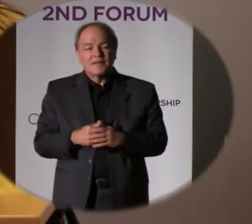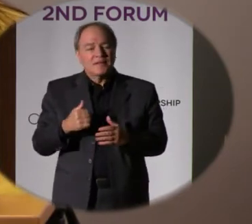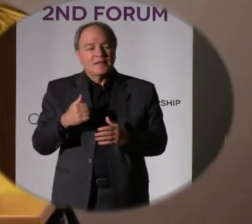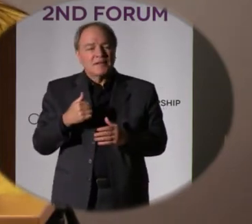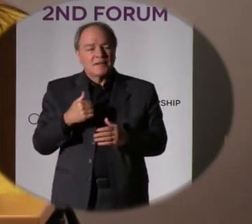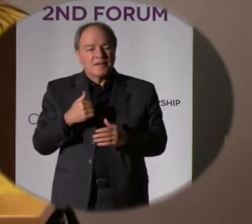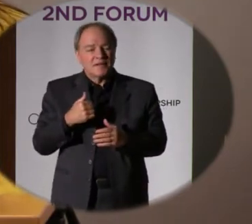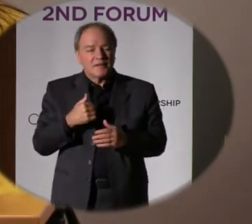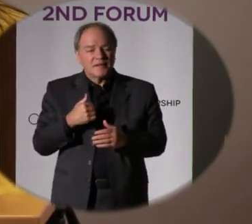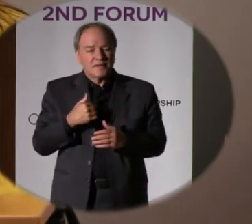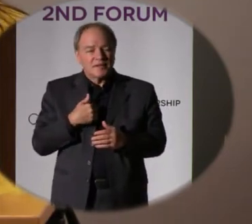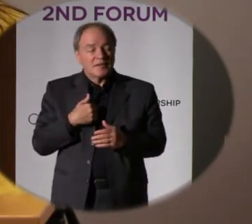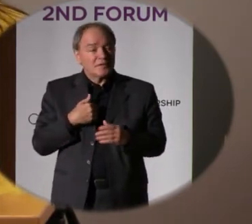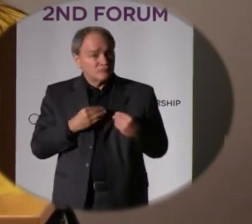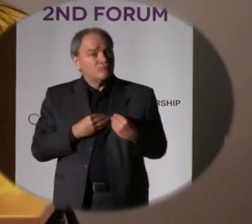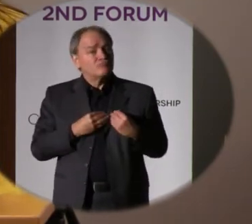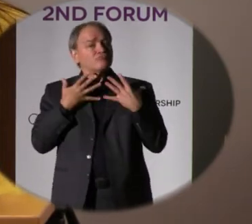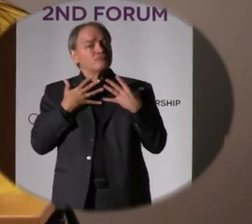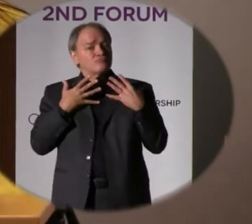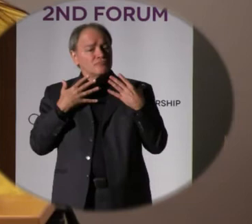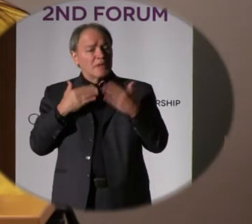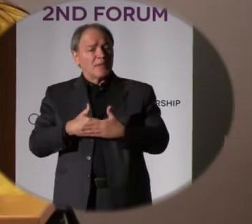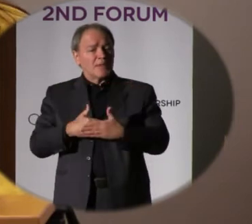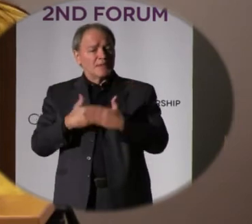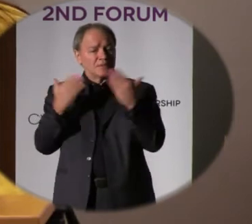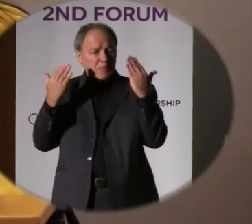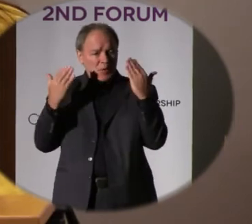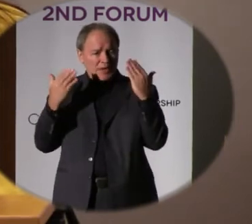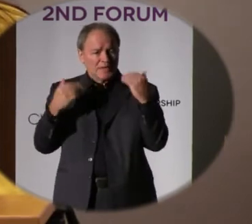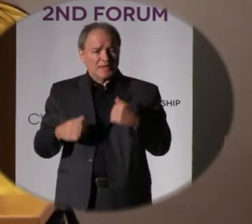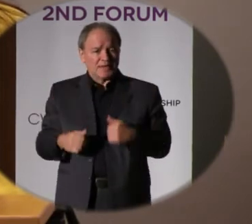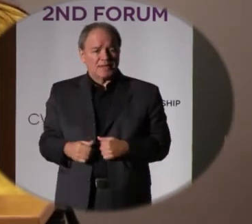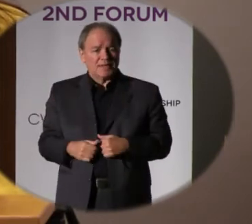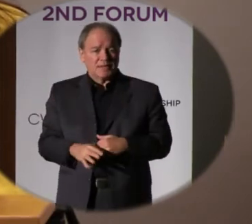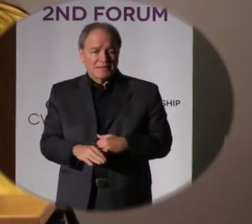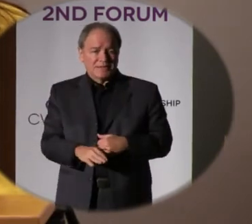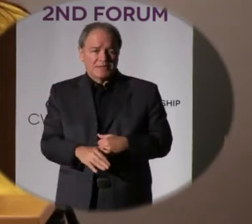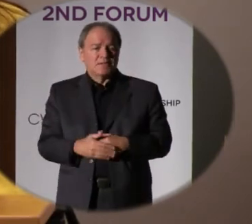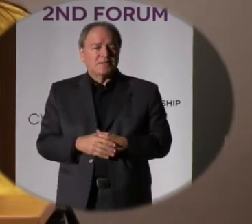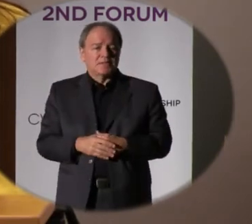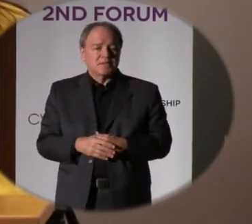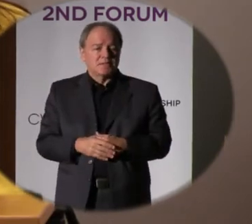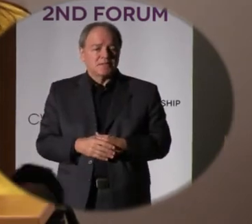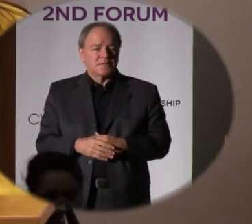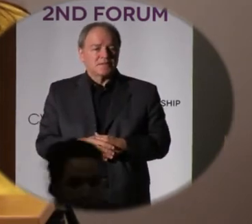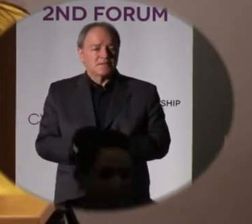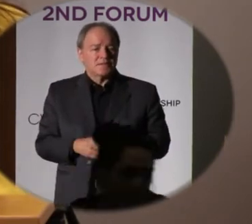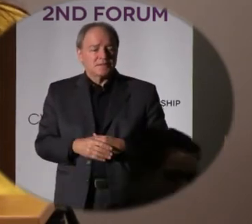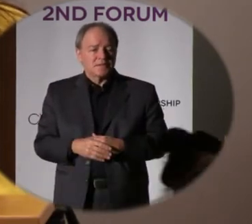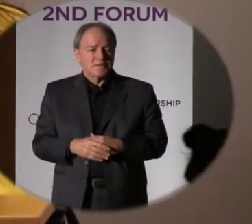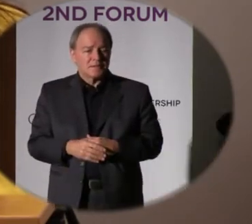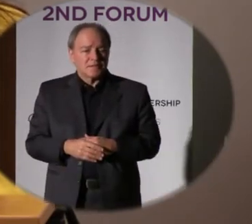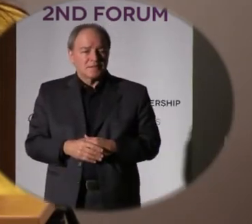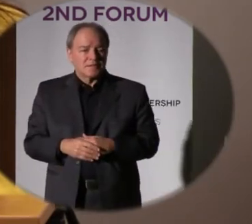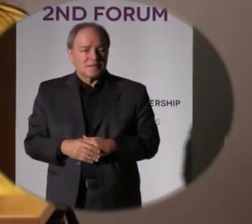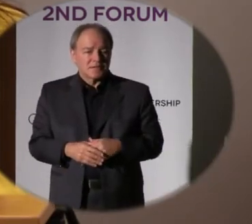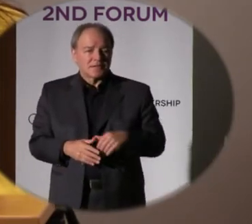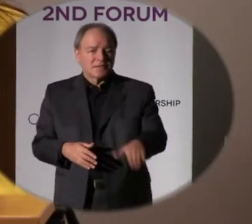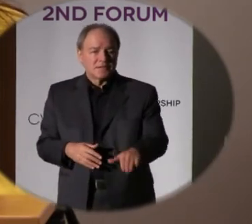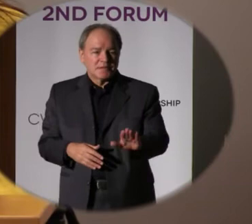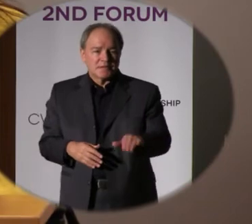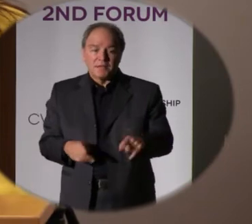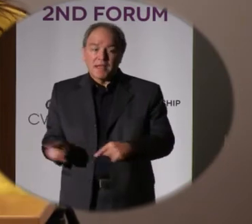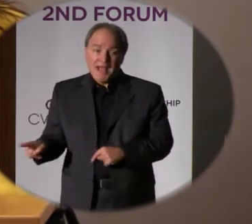very inspired this morning. I'm here to introduce the first keynote speaker. That is an honor